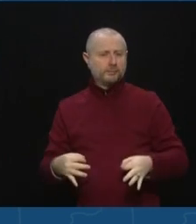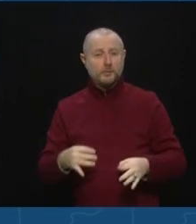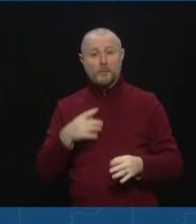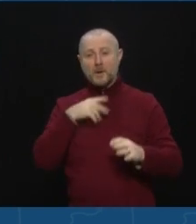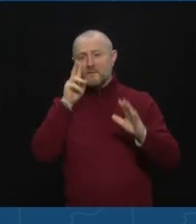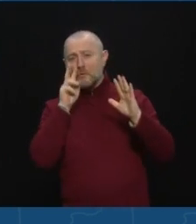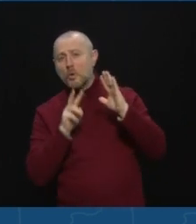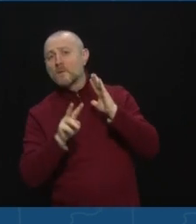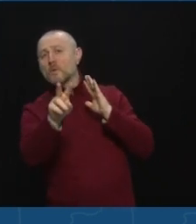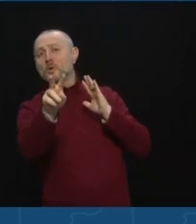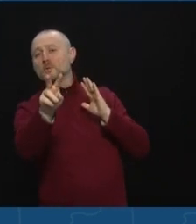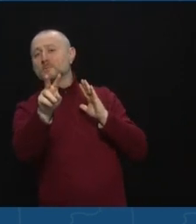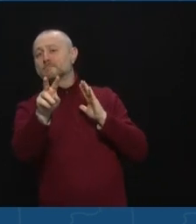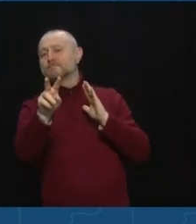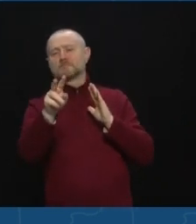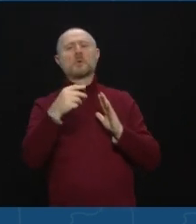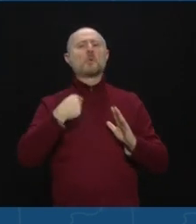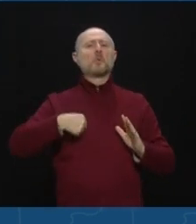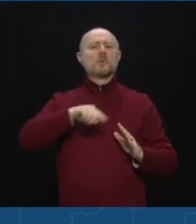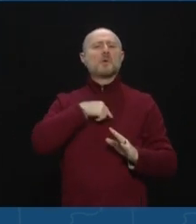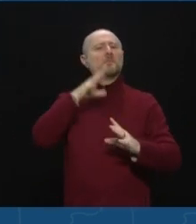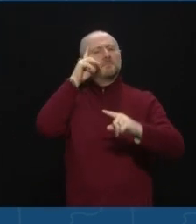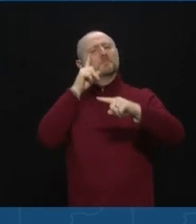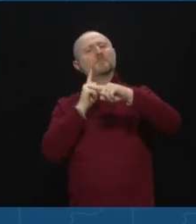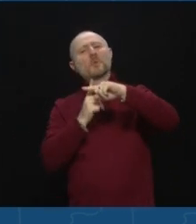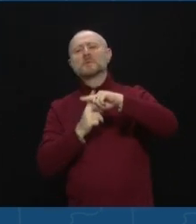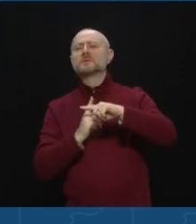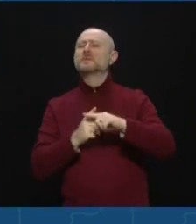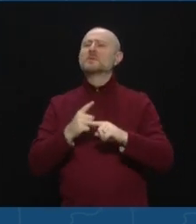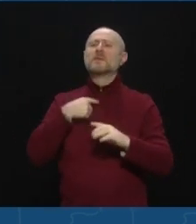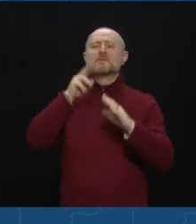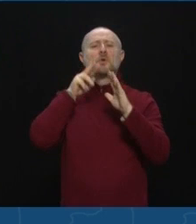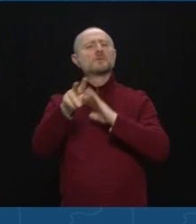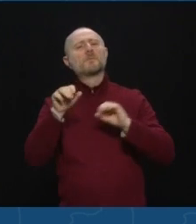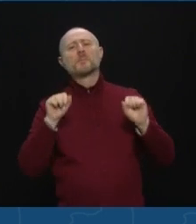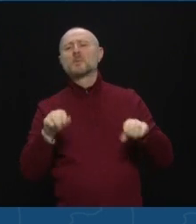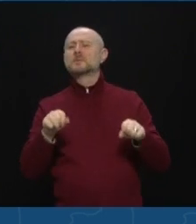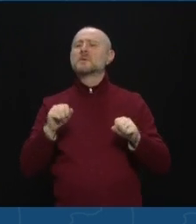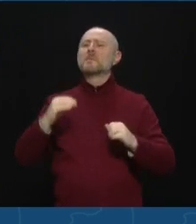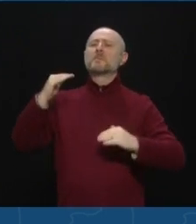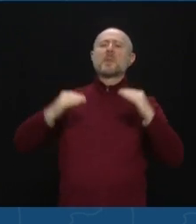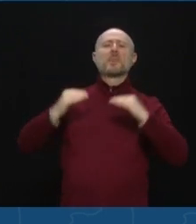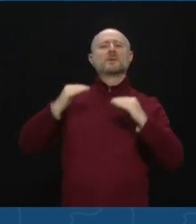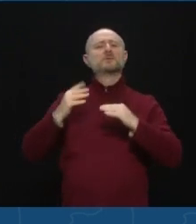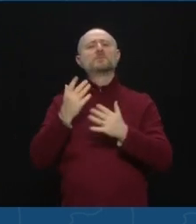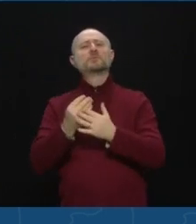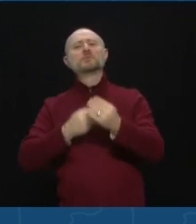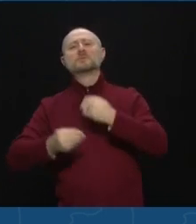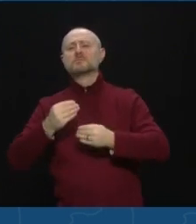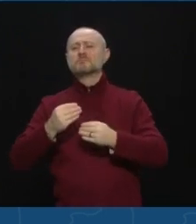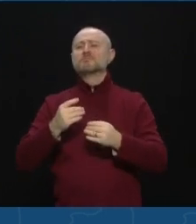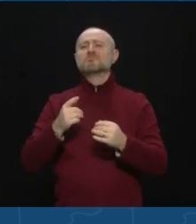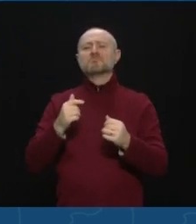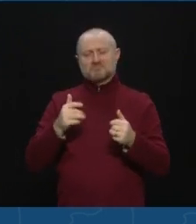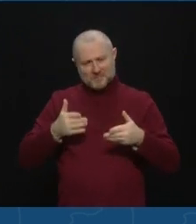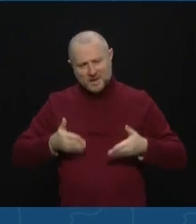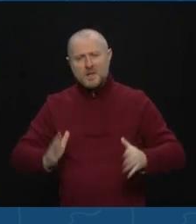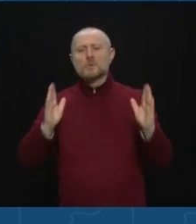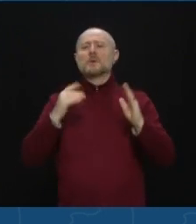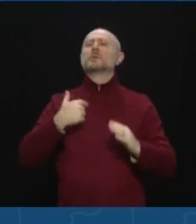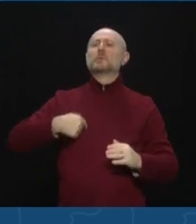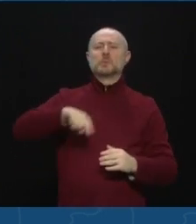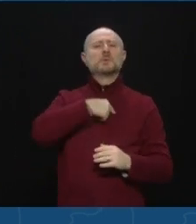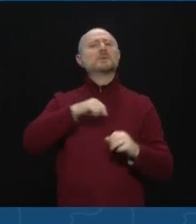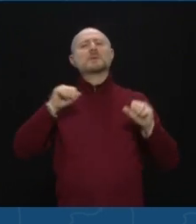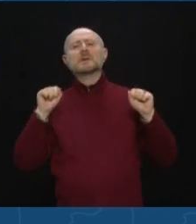equally optimistic. We predict it will be able to continue to balance the budget and be able to make these types of bold but necessary